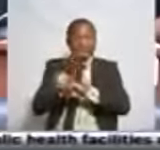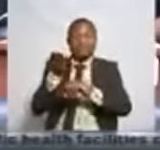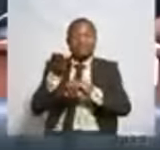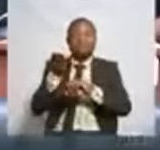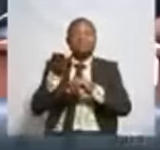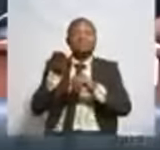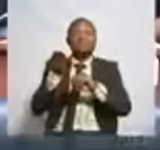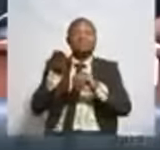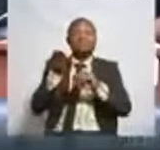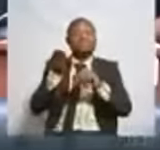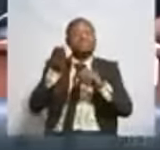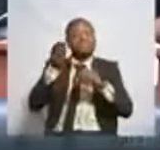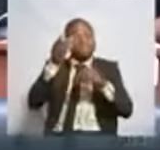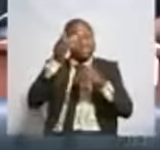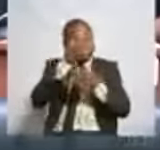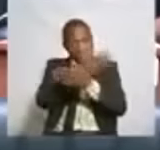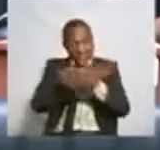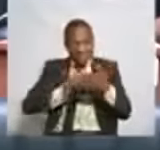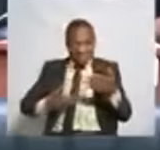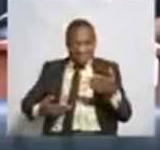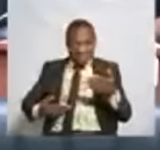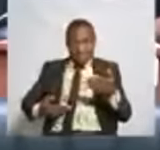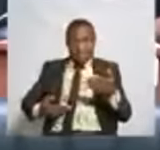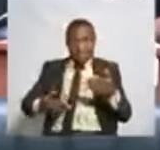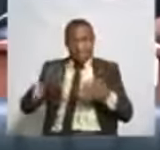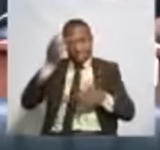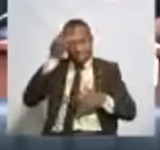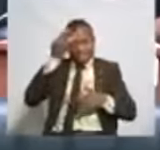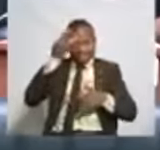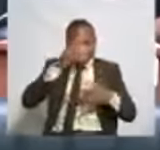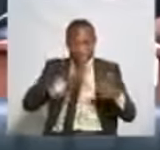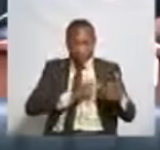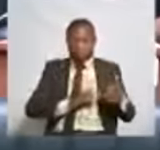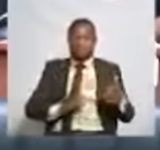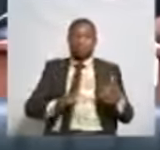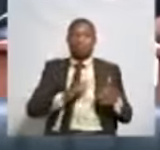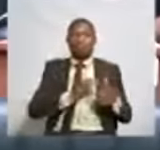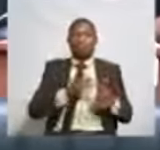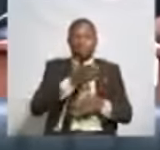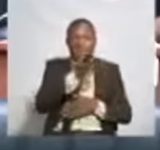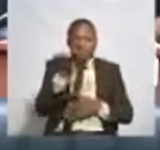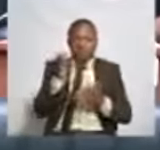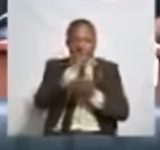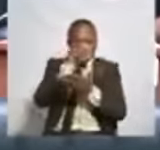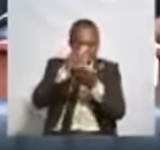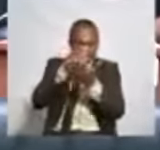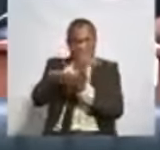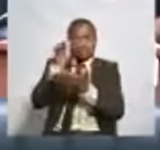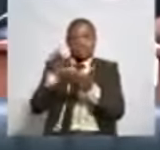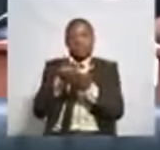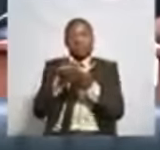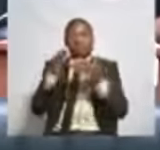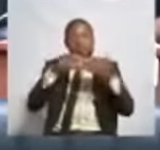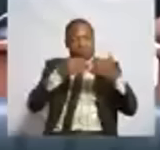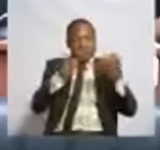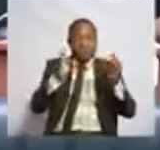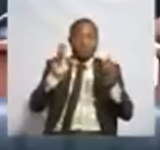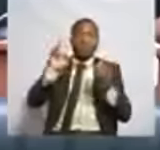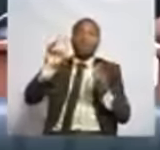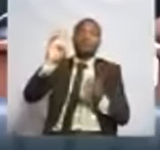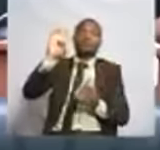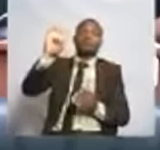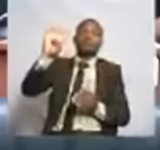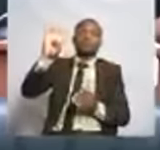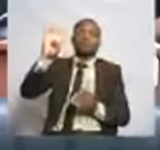epidemic, such as cholera. There are certain centers that will remain open